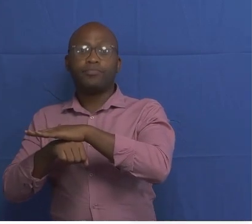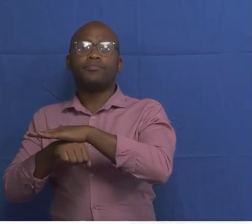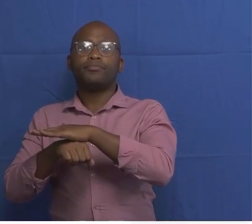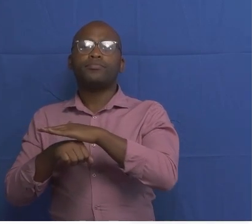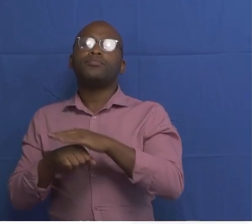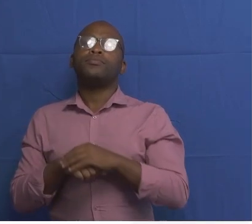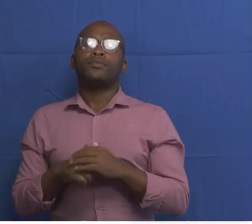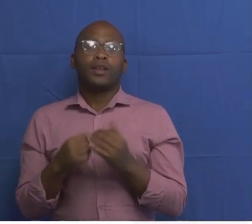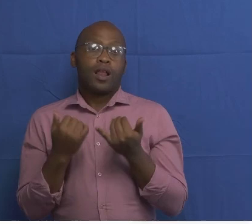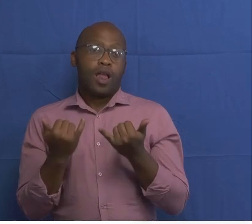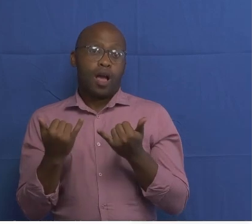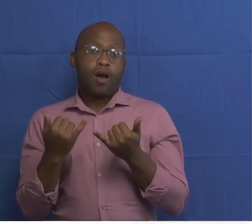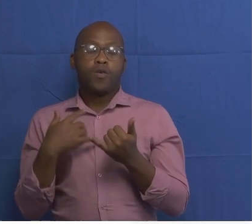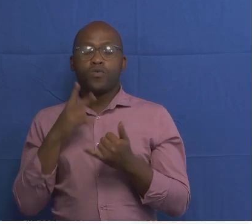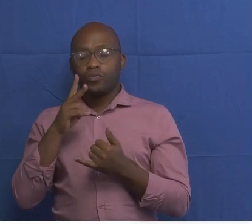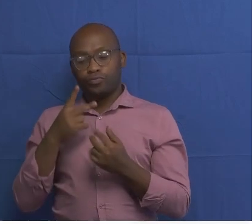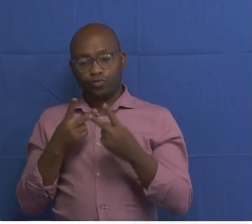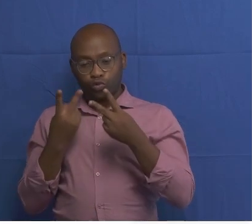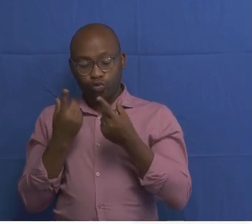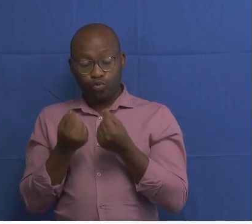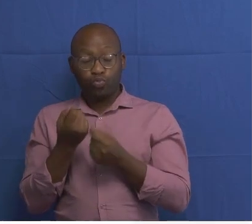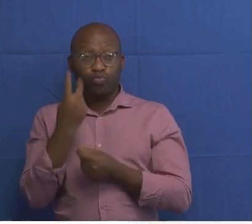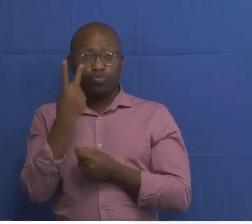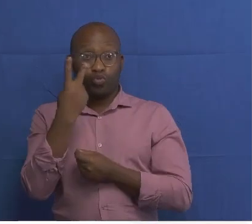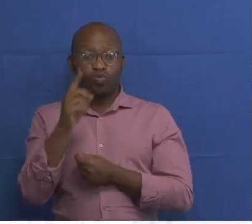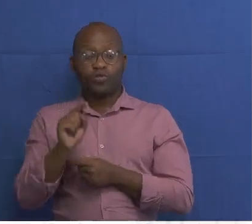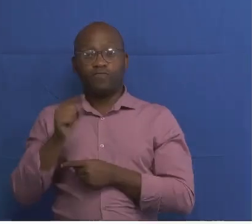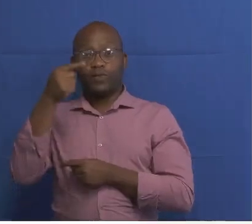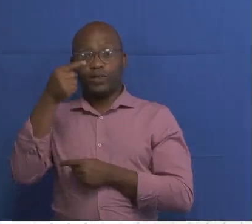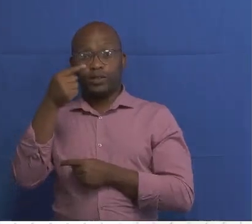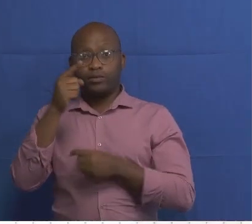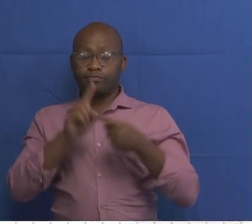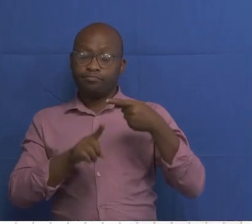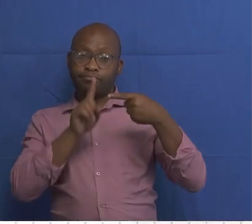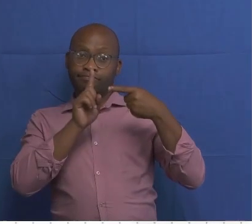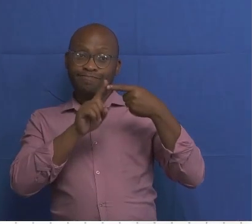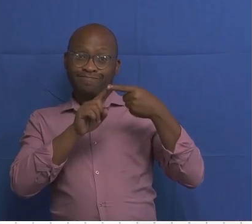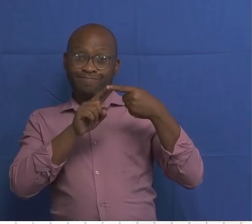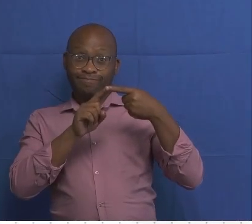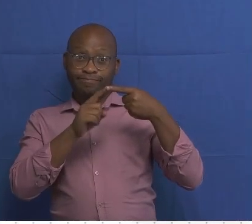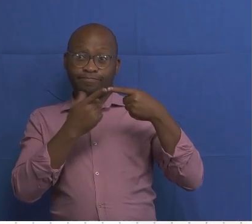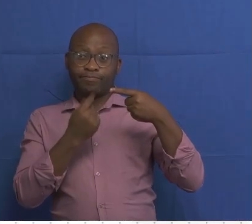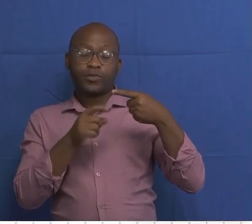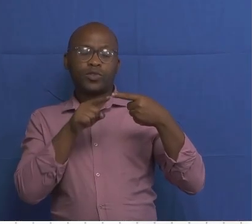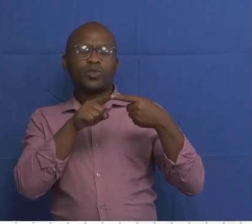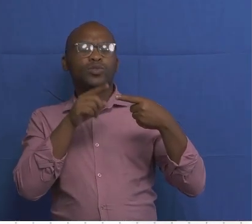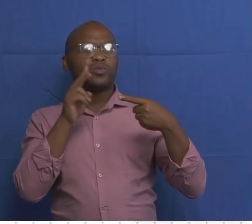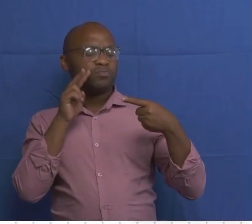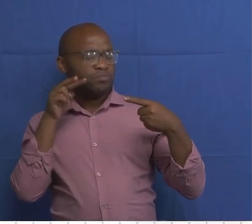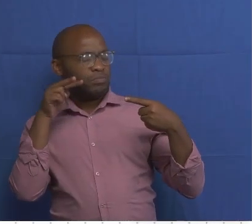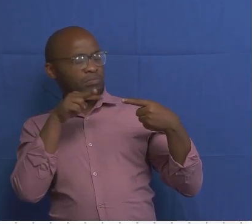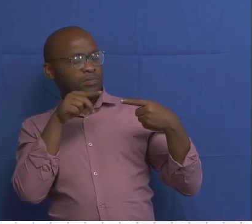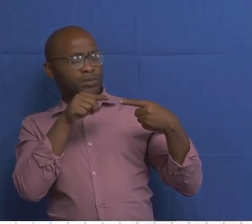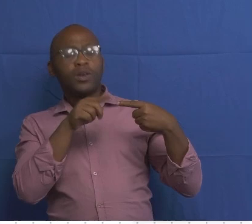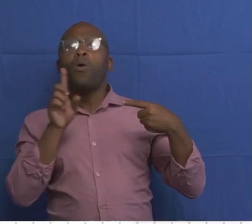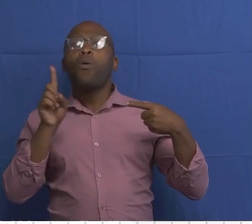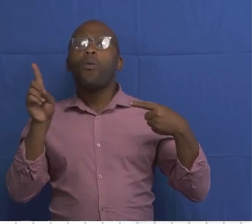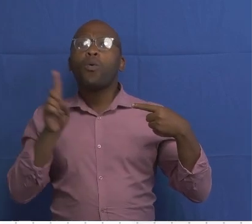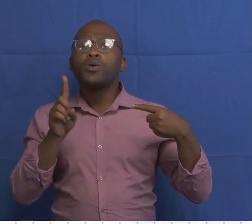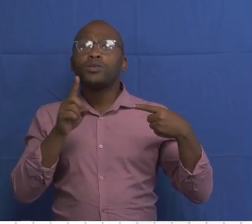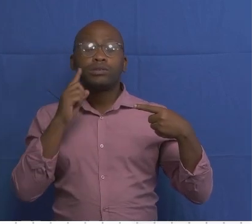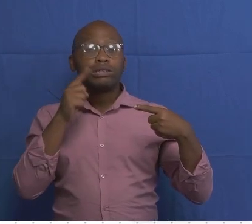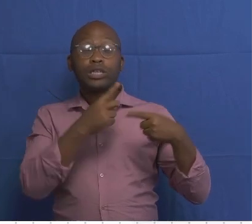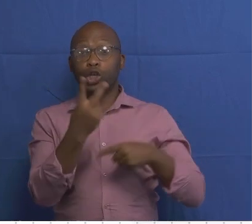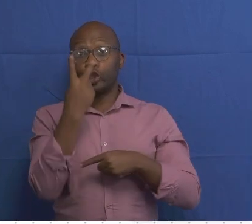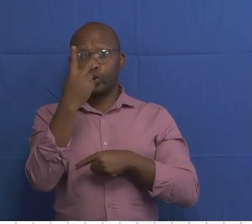two laws. Now, if you look at this diagram here, that is on our right, we can see here that there are two